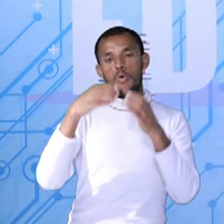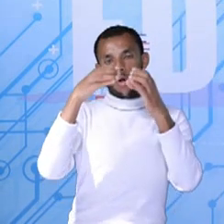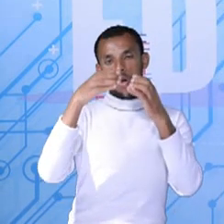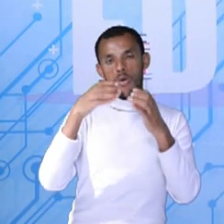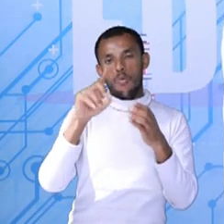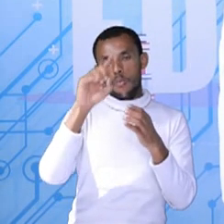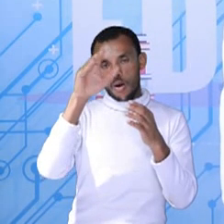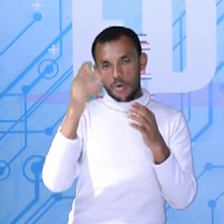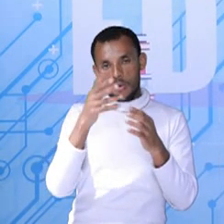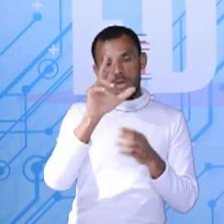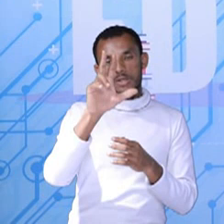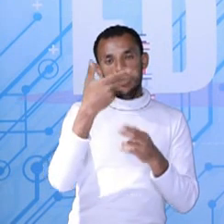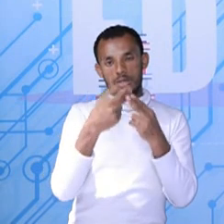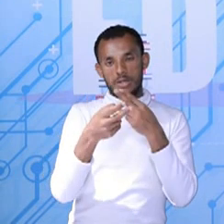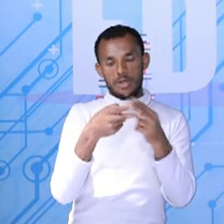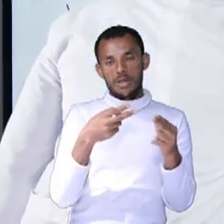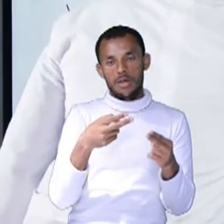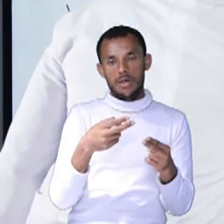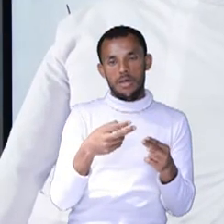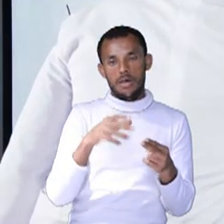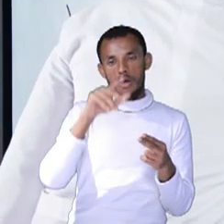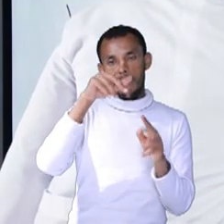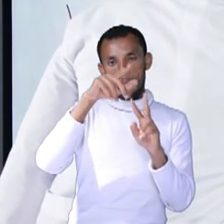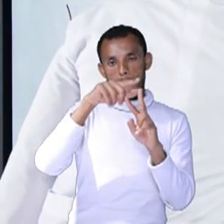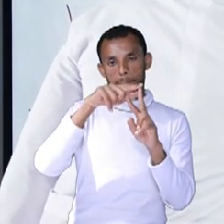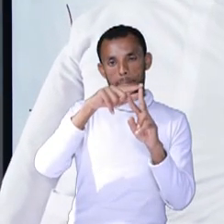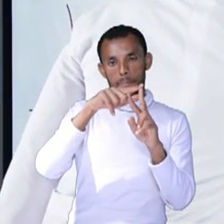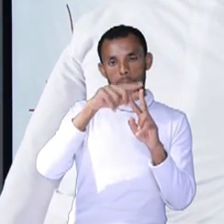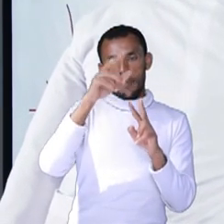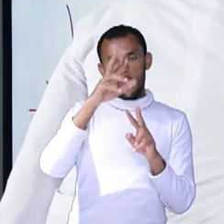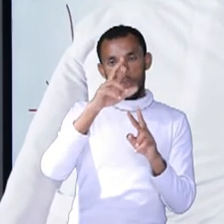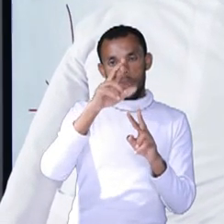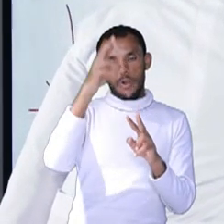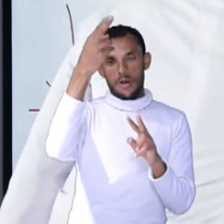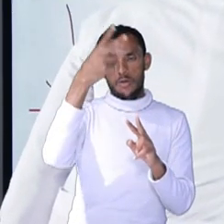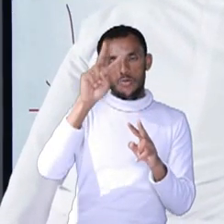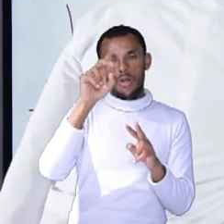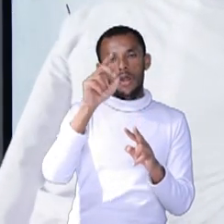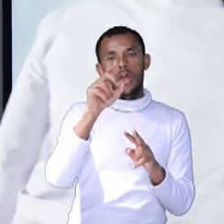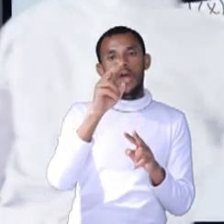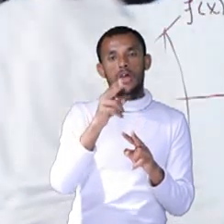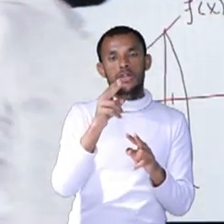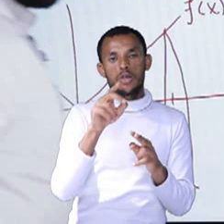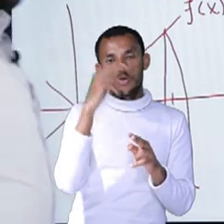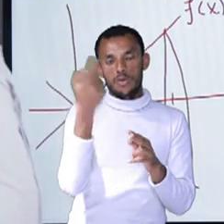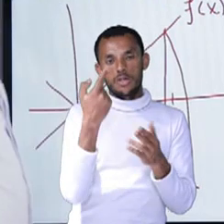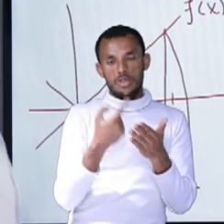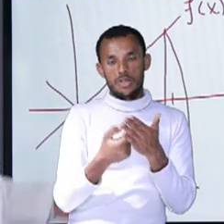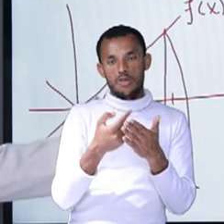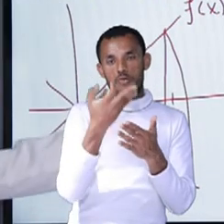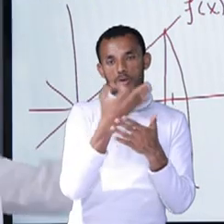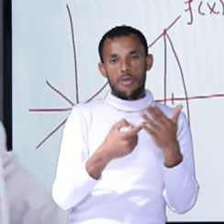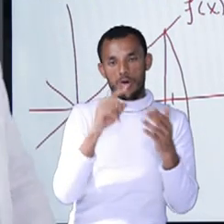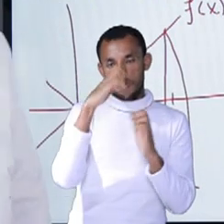over 3 times pi r squared h. Using this formula,